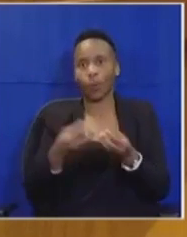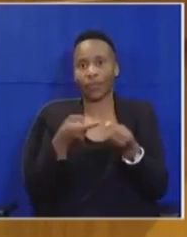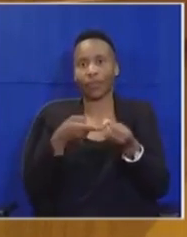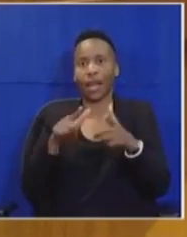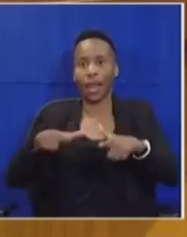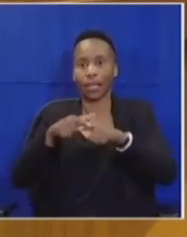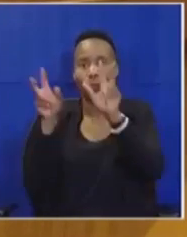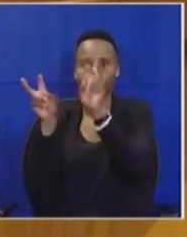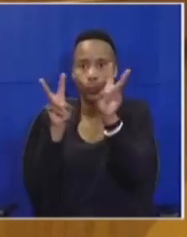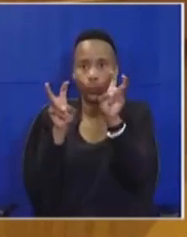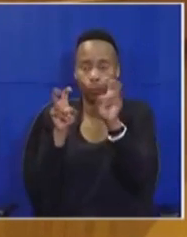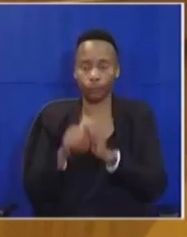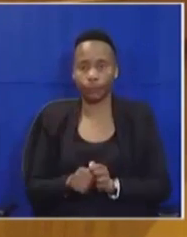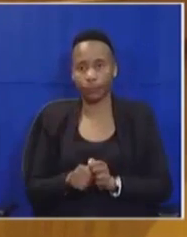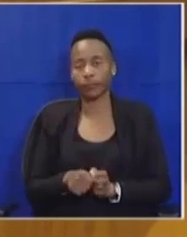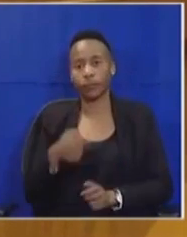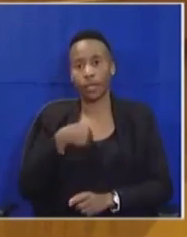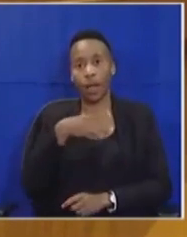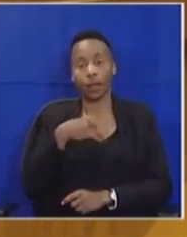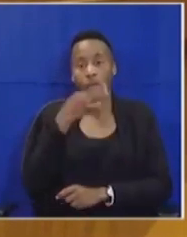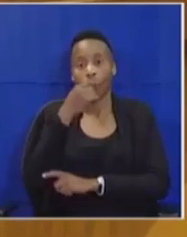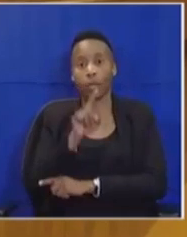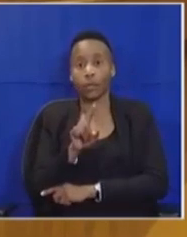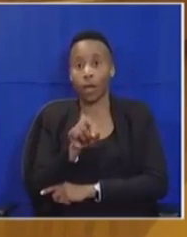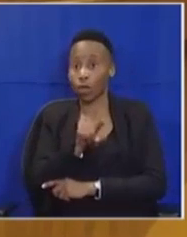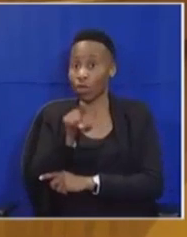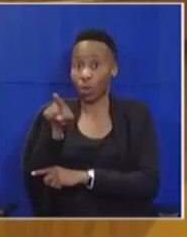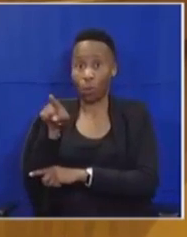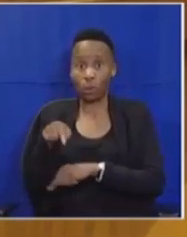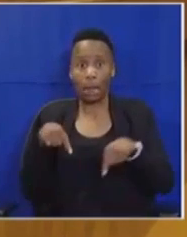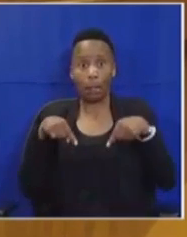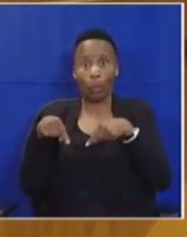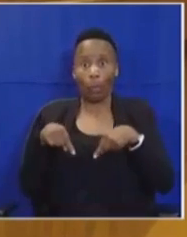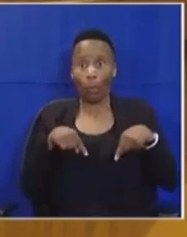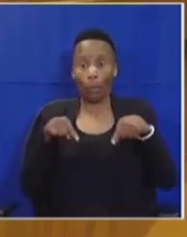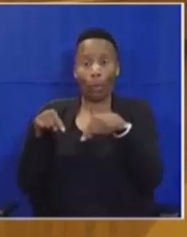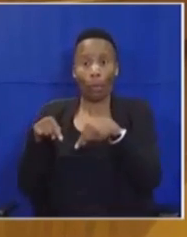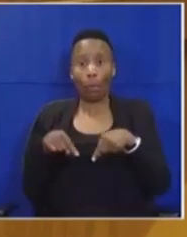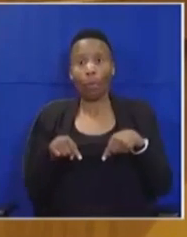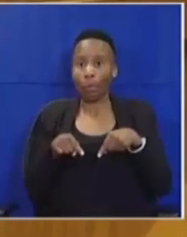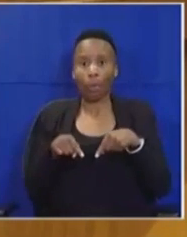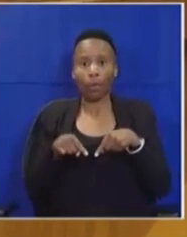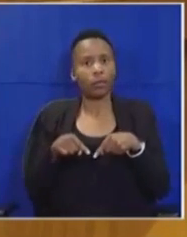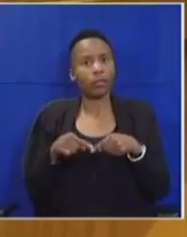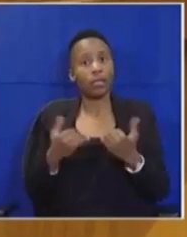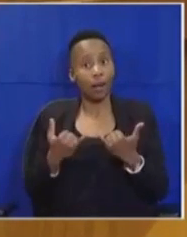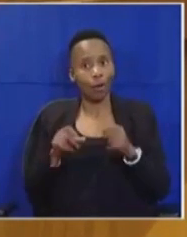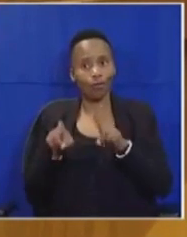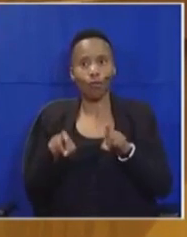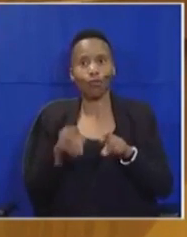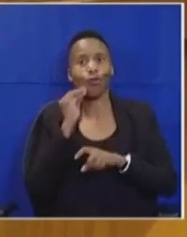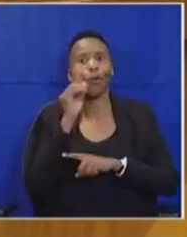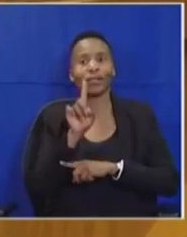that those who have been terrified and afraid should now know that